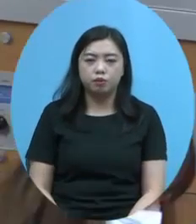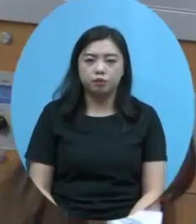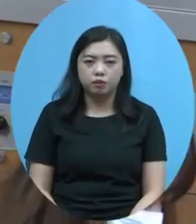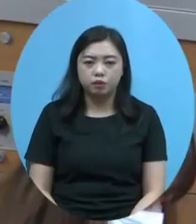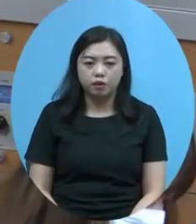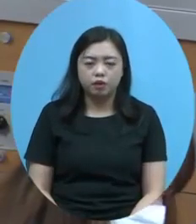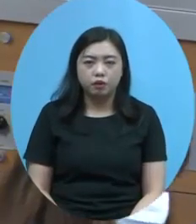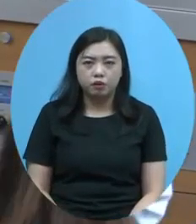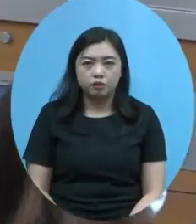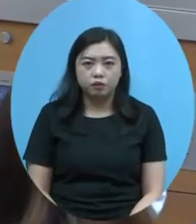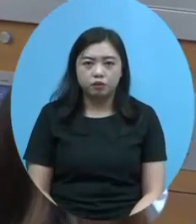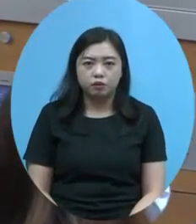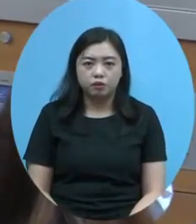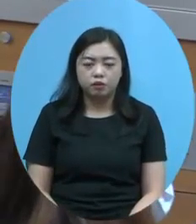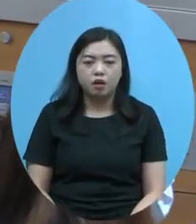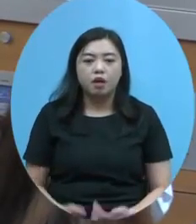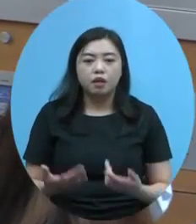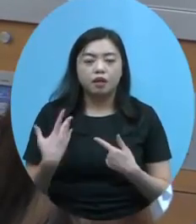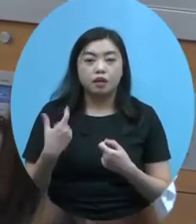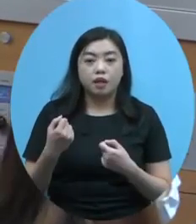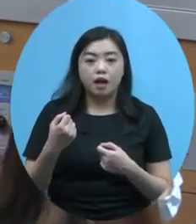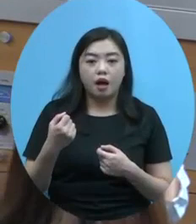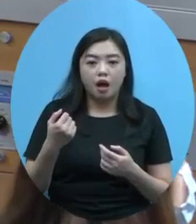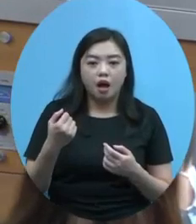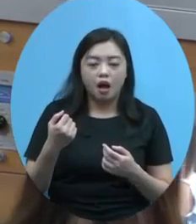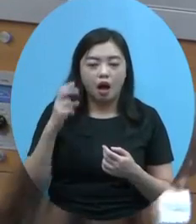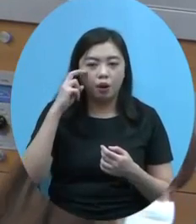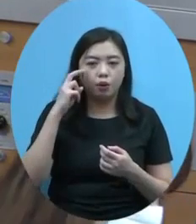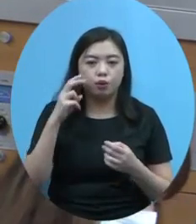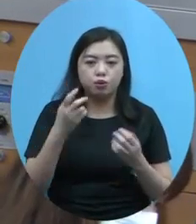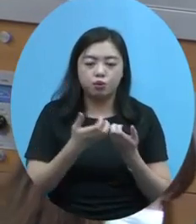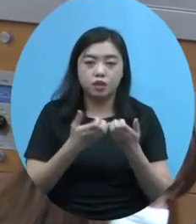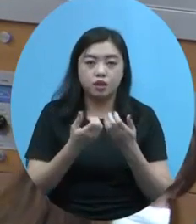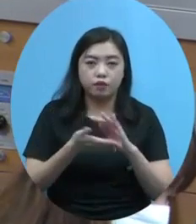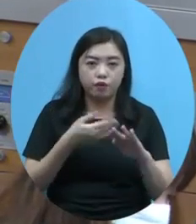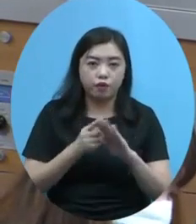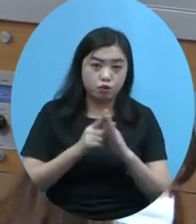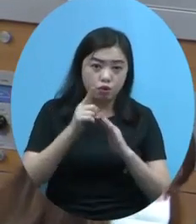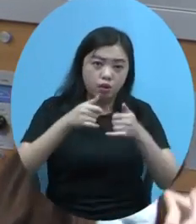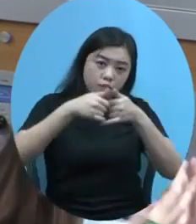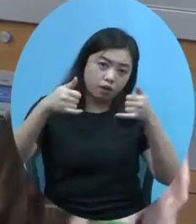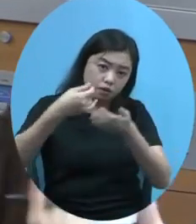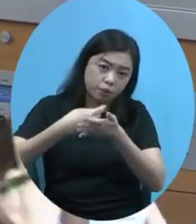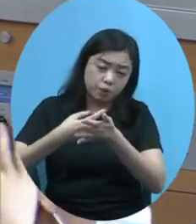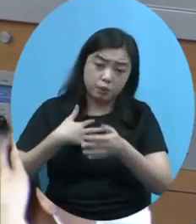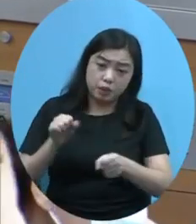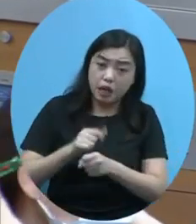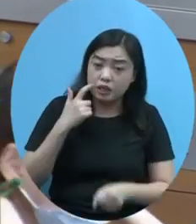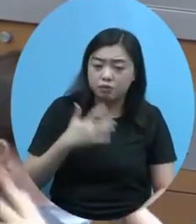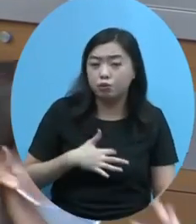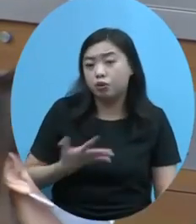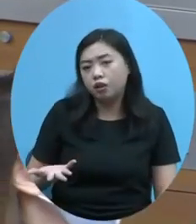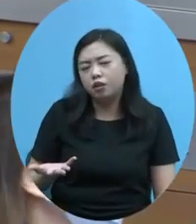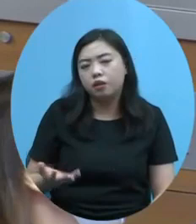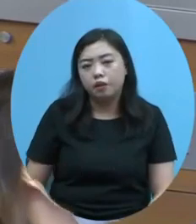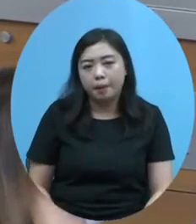of cases, is there a need to further tighten the epidemic control measures? And the second question is to ask about,